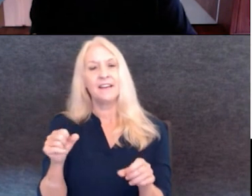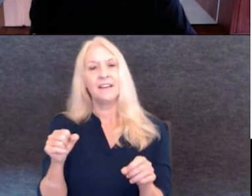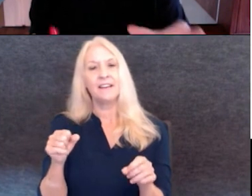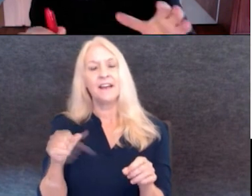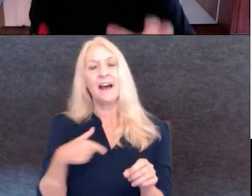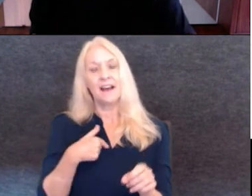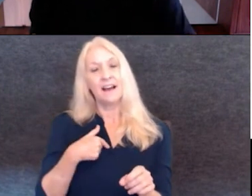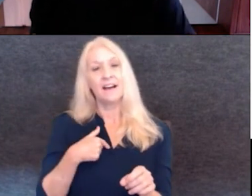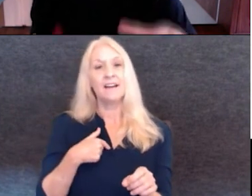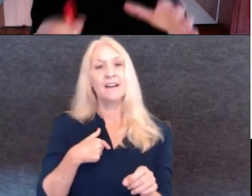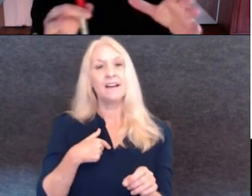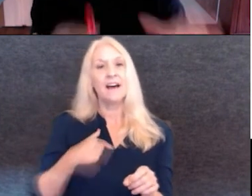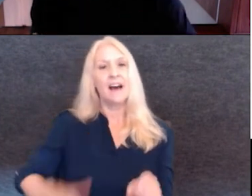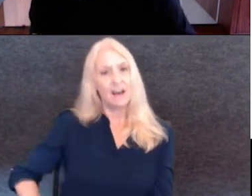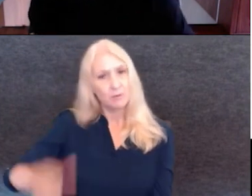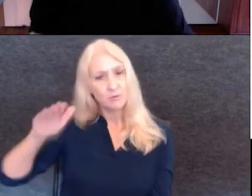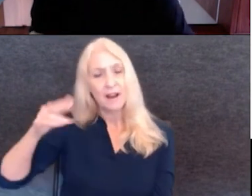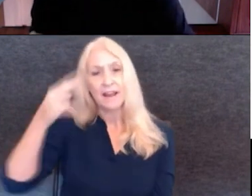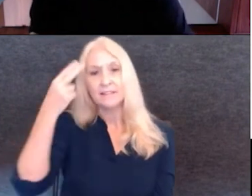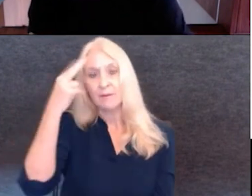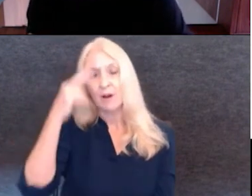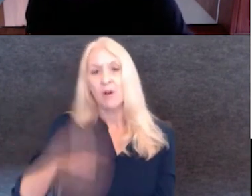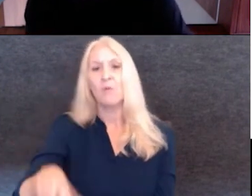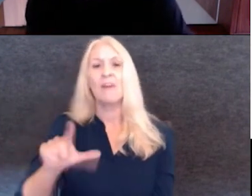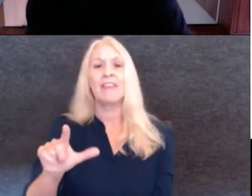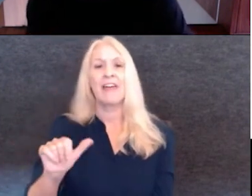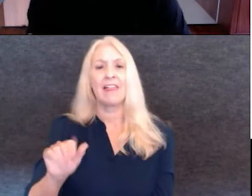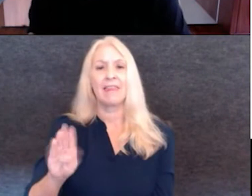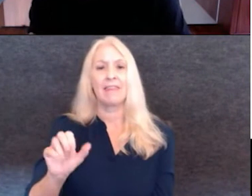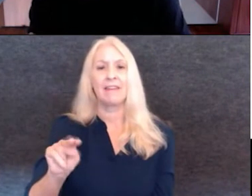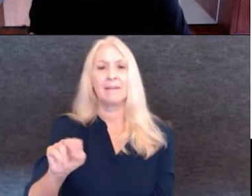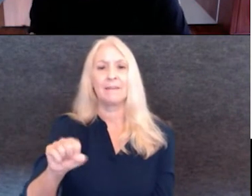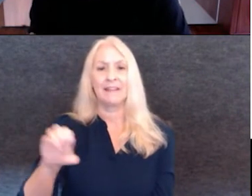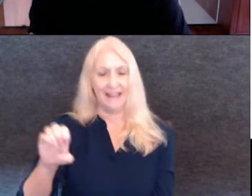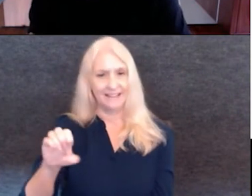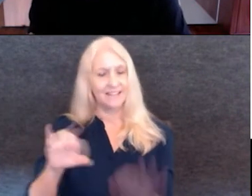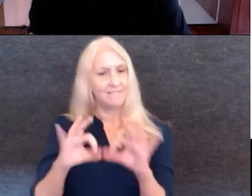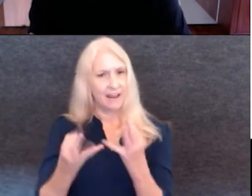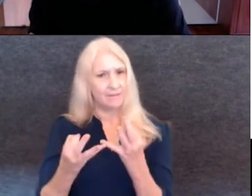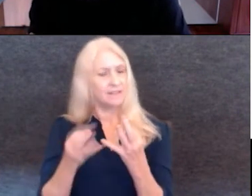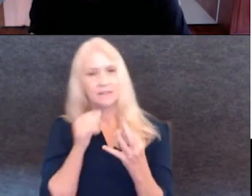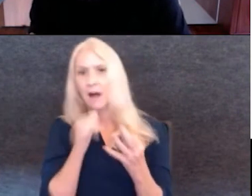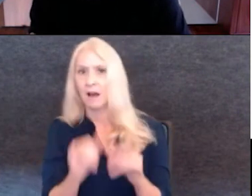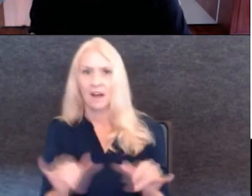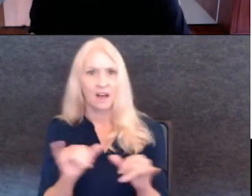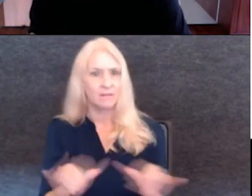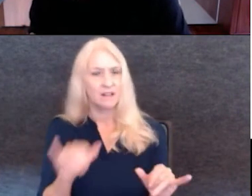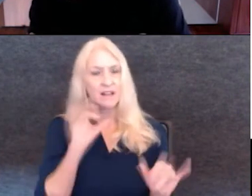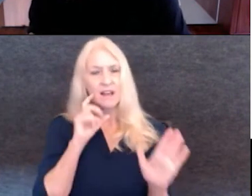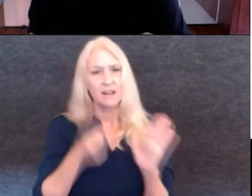being raised as a Mexican with a Lebanese family. It was not a common thing. I actually realized this